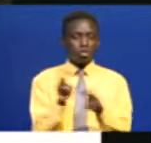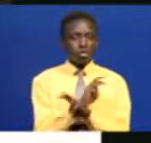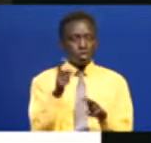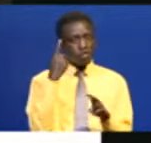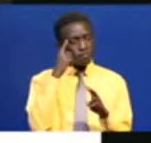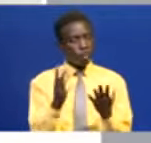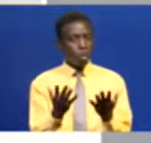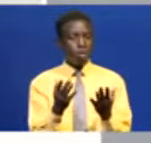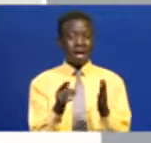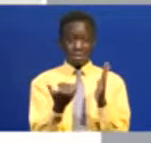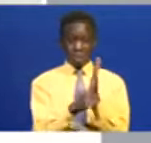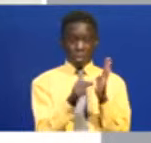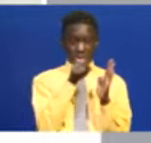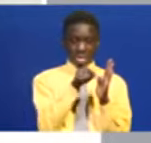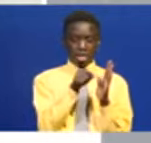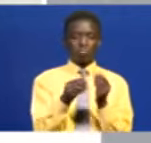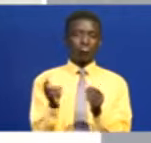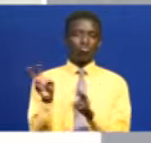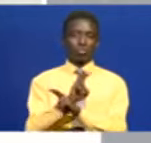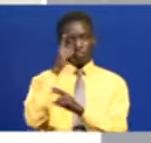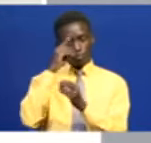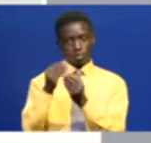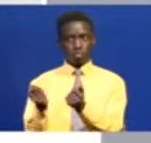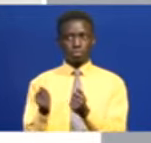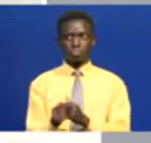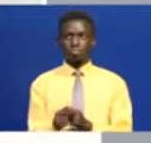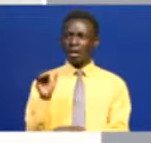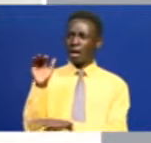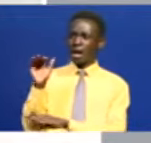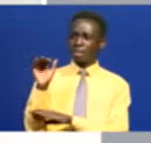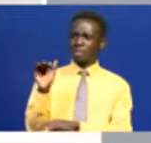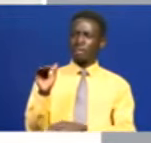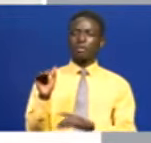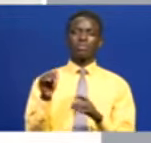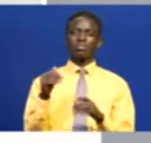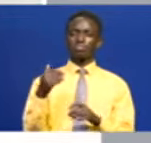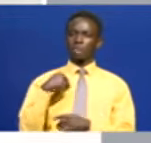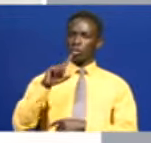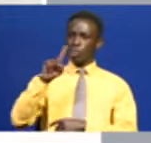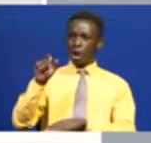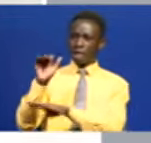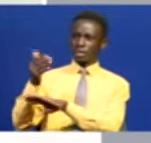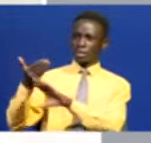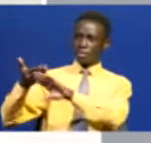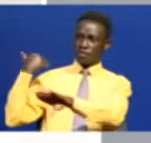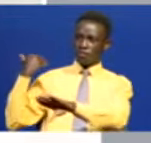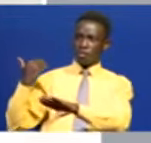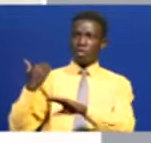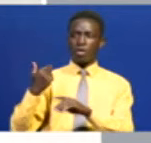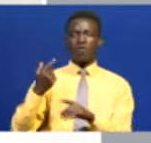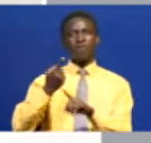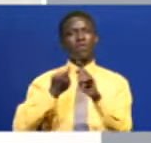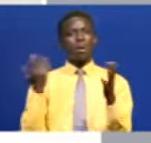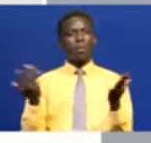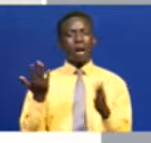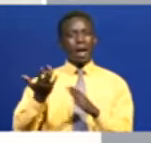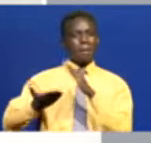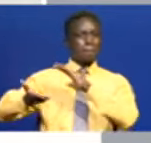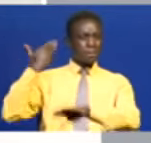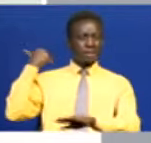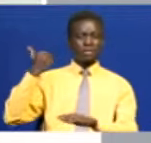Yes. Utku, let me just take you back to the question I'd asked earlier, just from the past conferences that we've